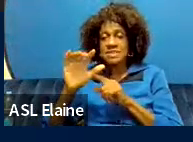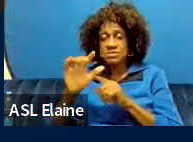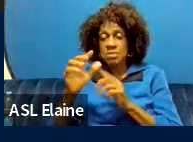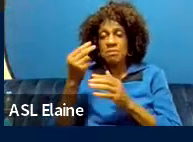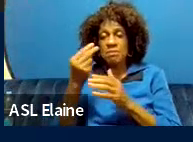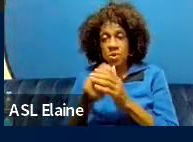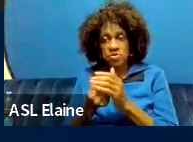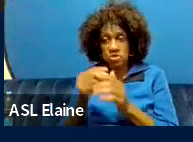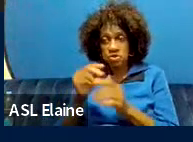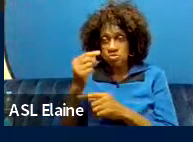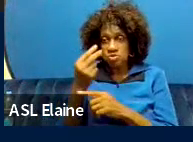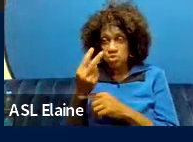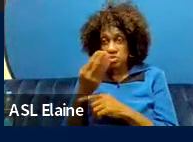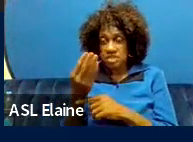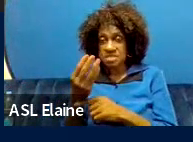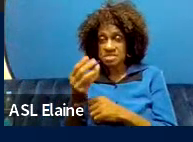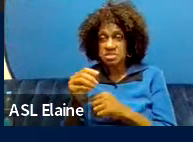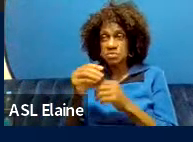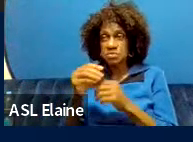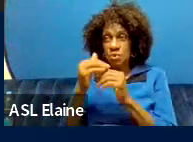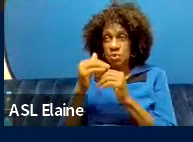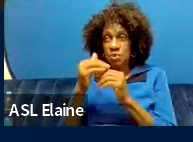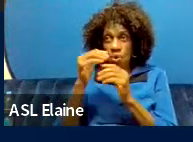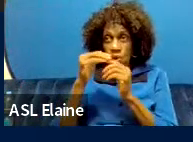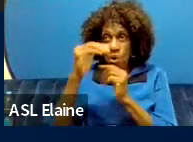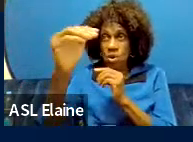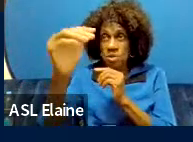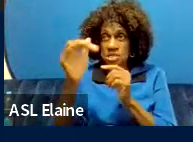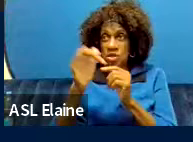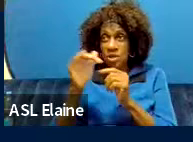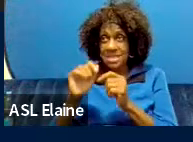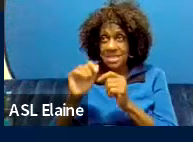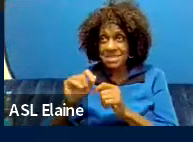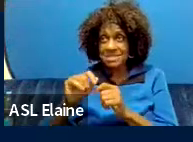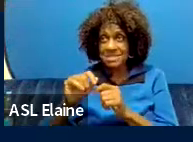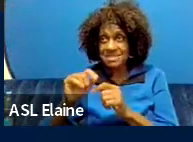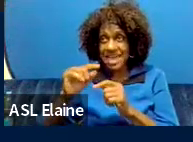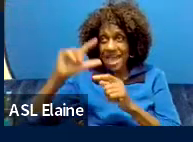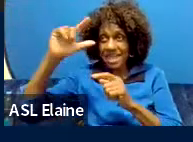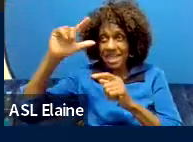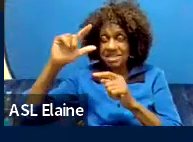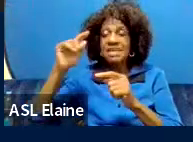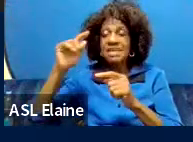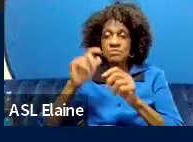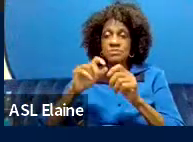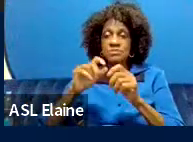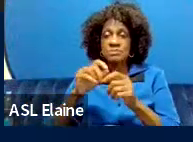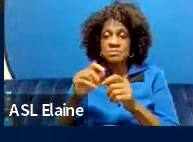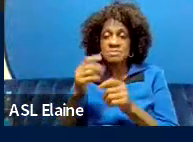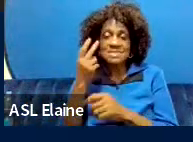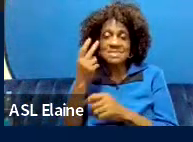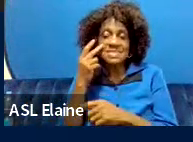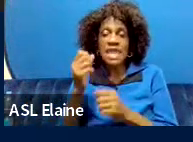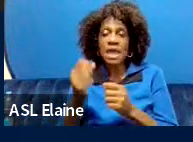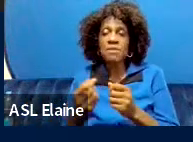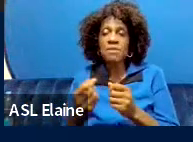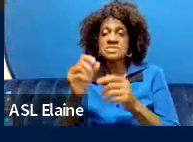of those two things, the horizontal viewing distance and the height, and that is going to determine the height for visual